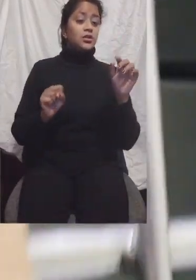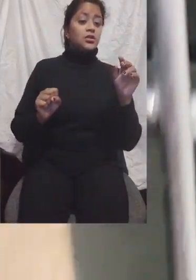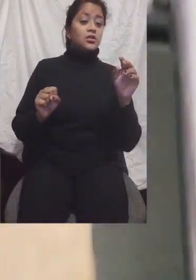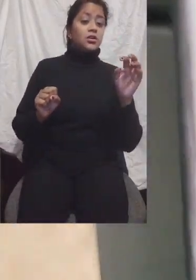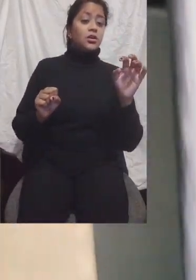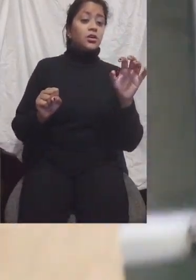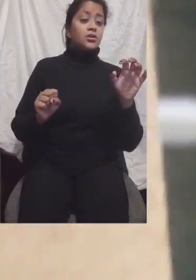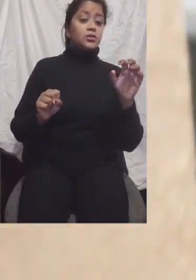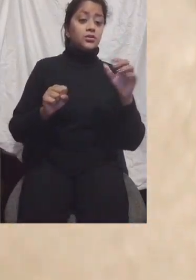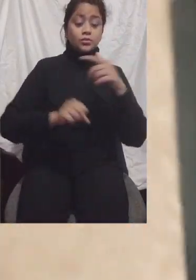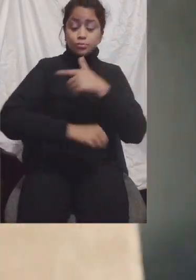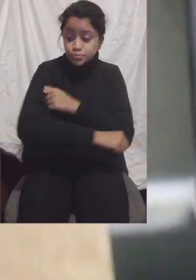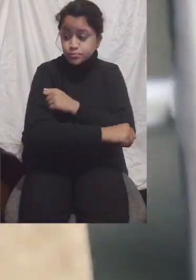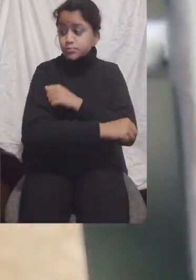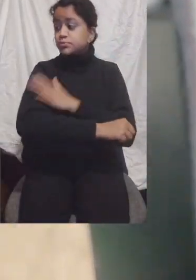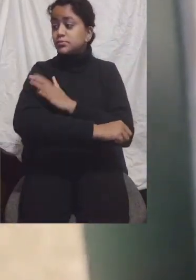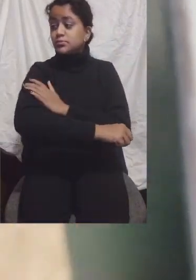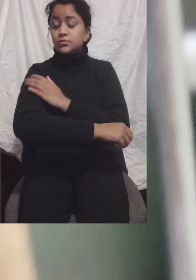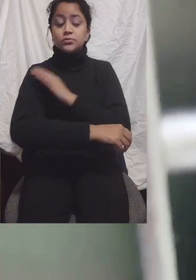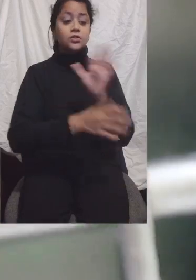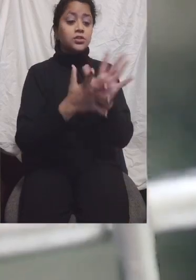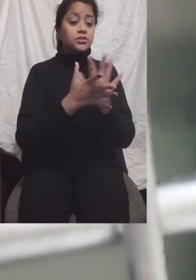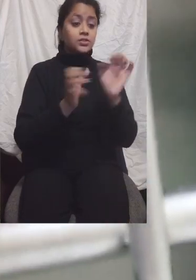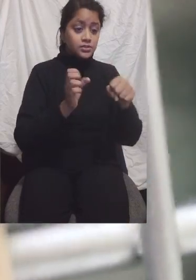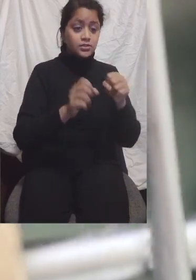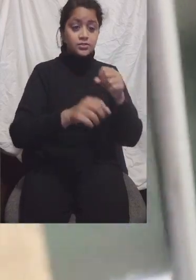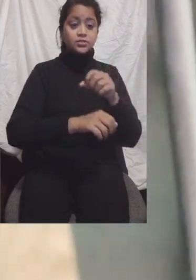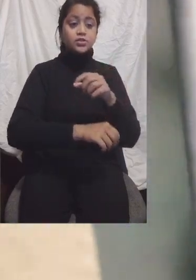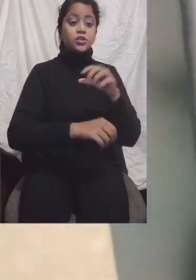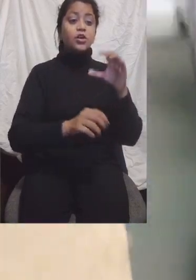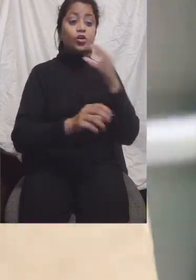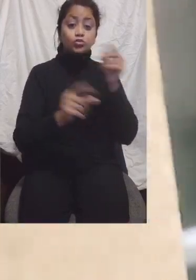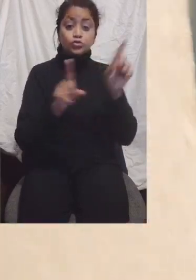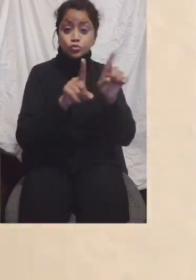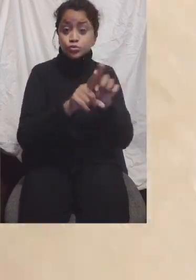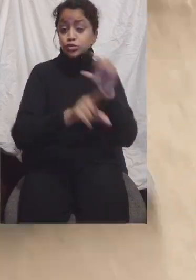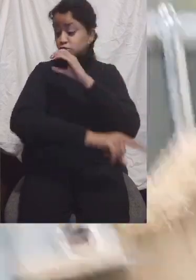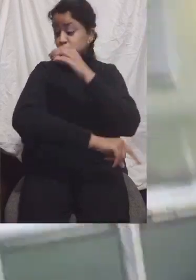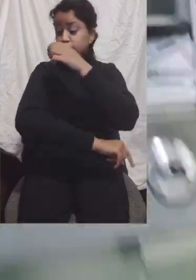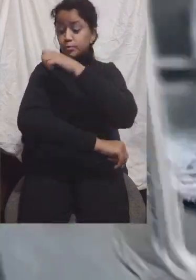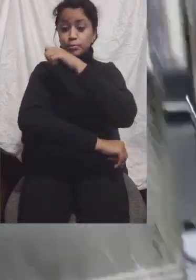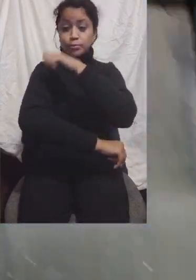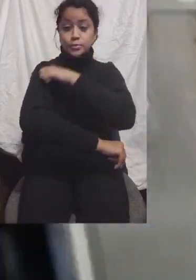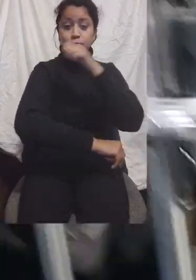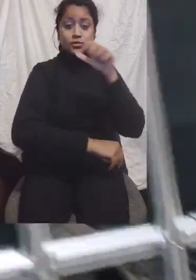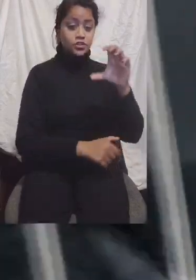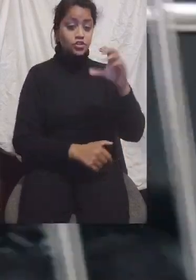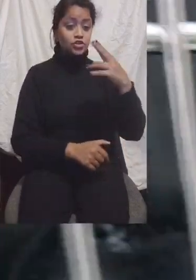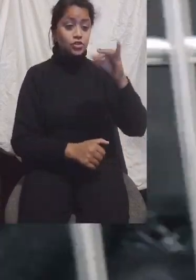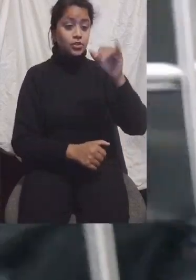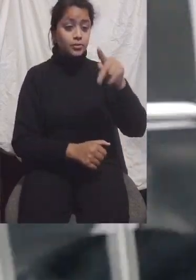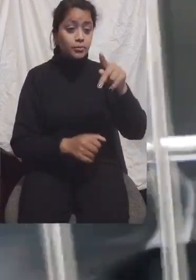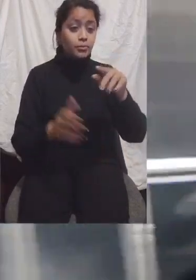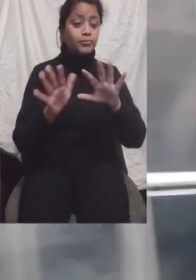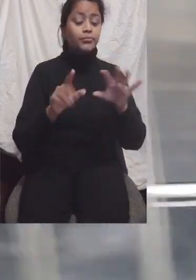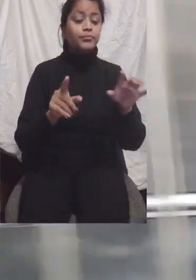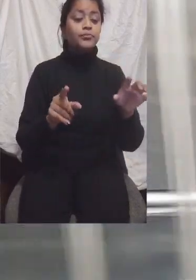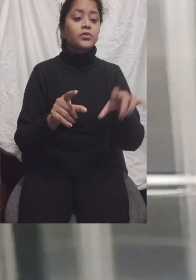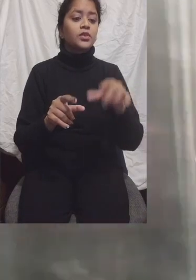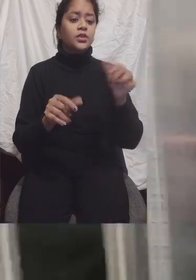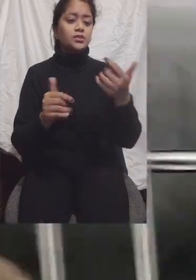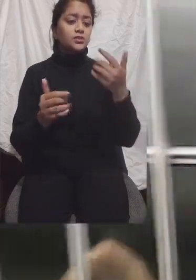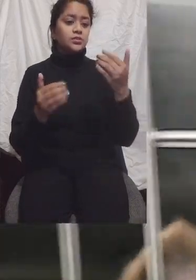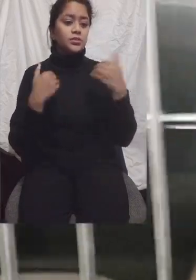the animals, and then once a person is approved, they come to the shelter, they pay the adoption fee, and they get a few